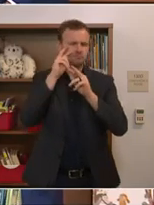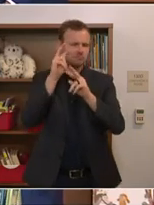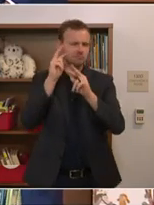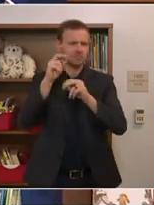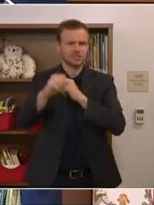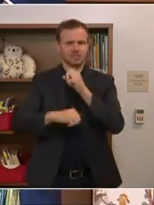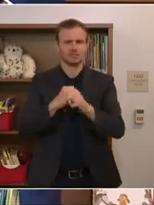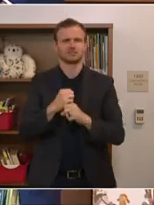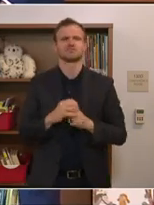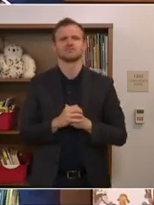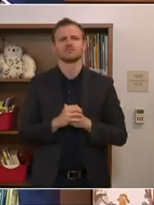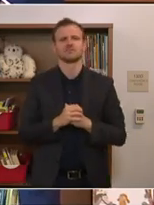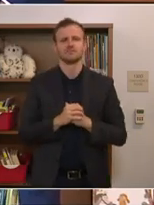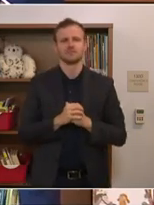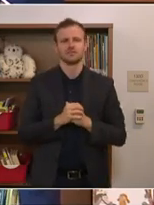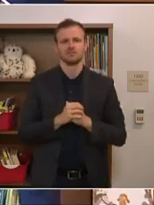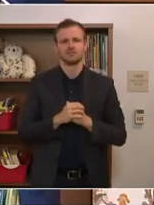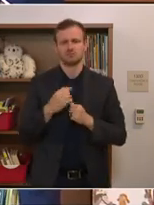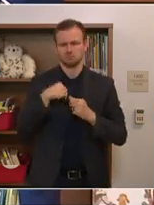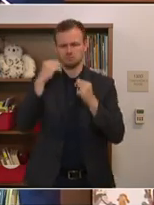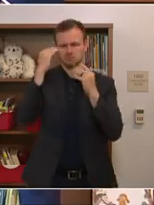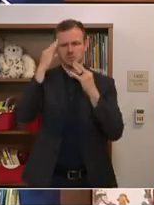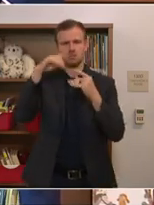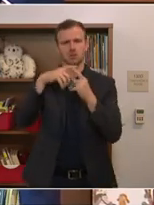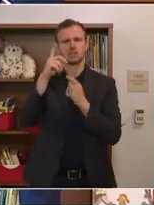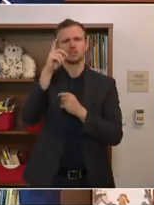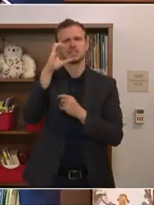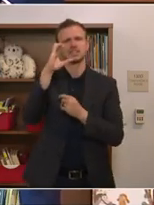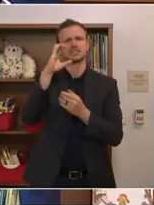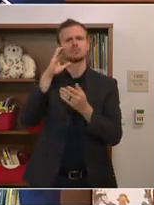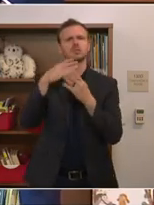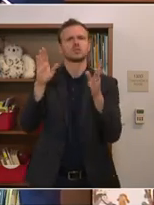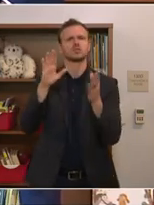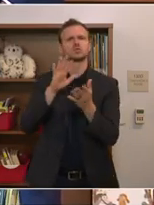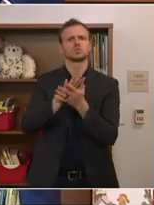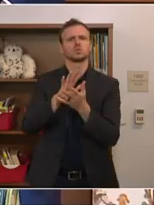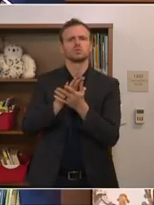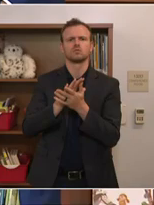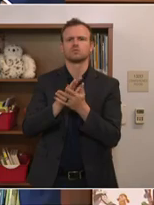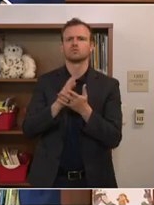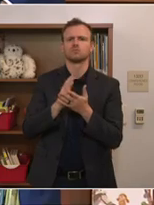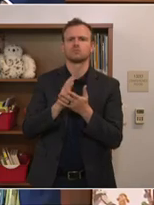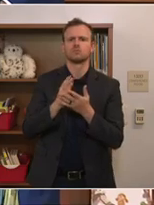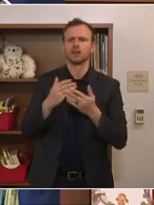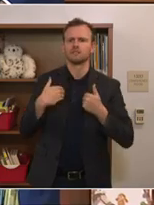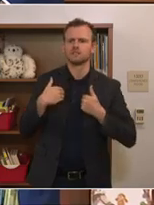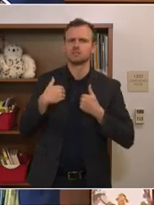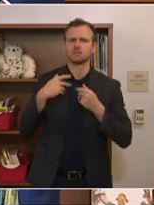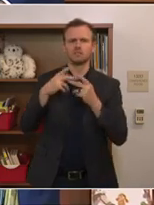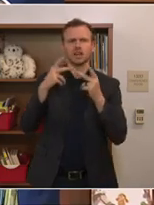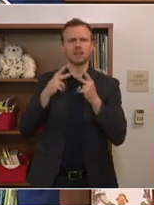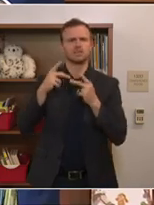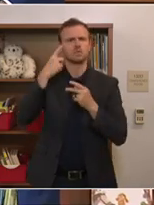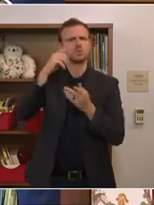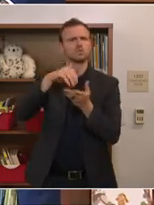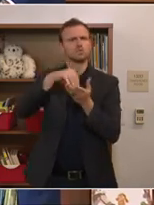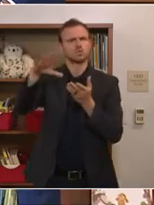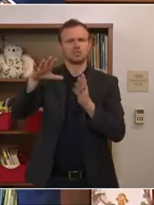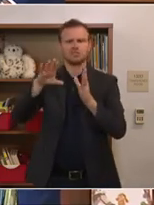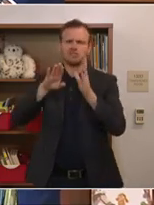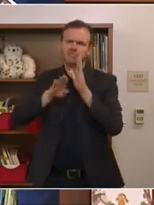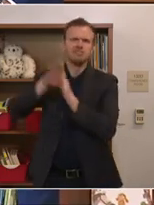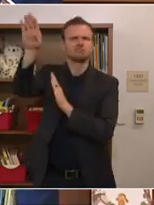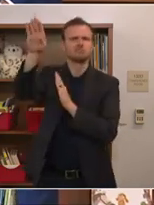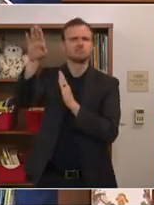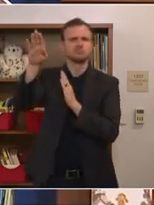about DC Public Schools, we know that we want to have a place where our students can thrive. And what you'll see tonight, and I can't wait to